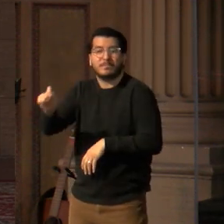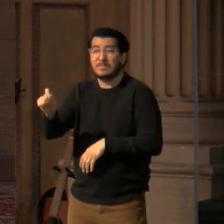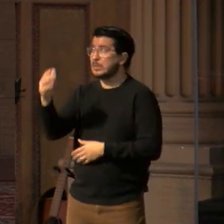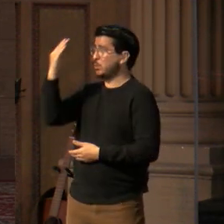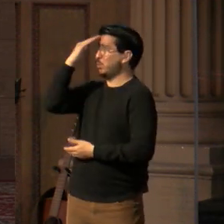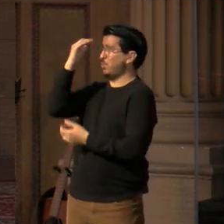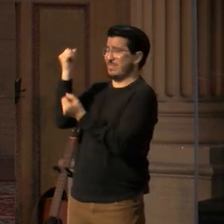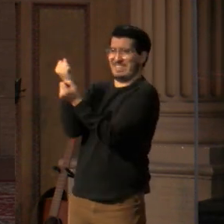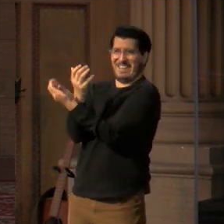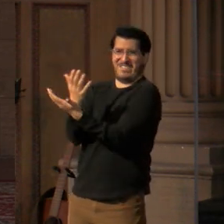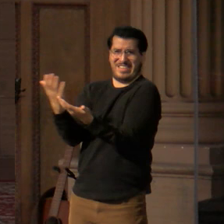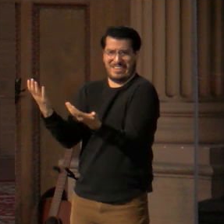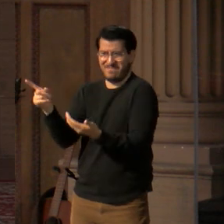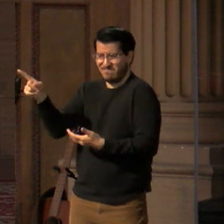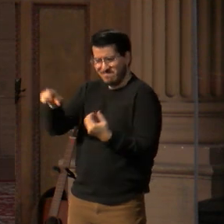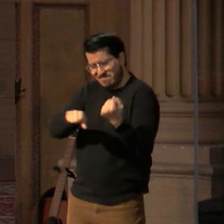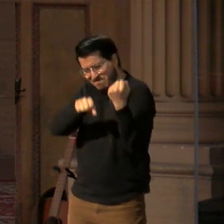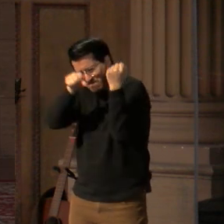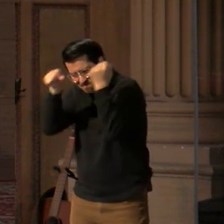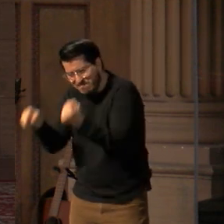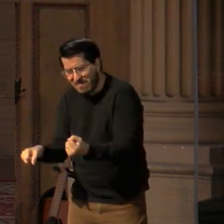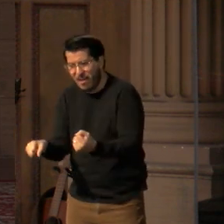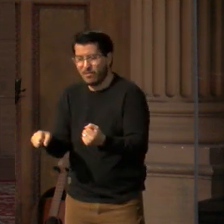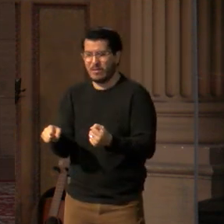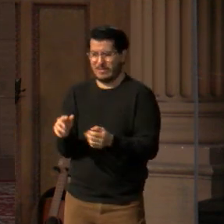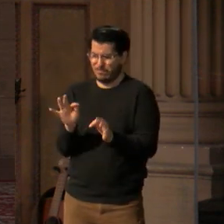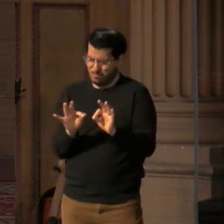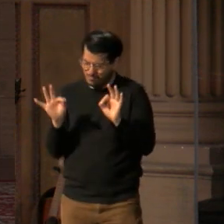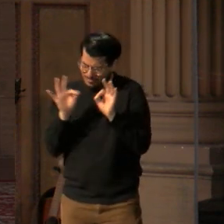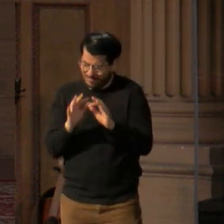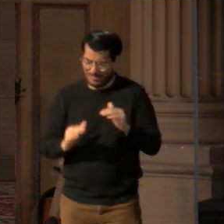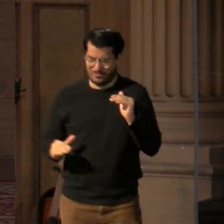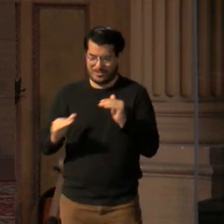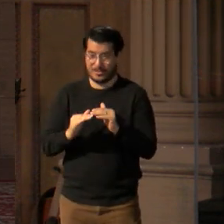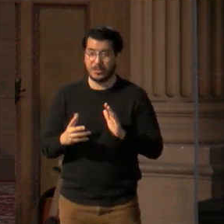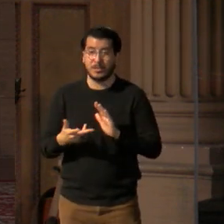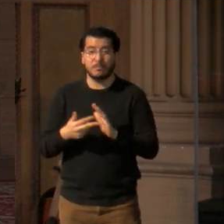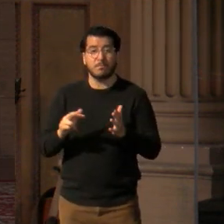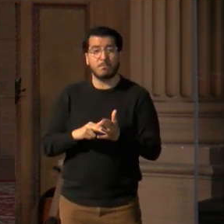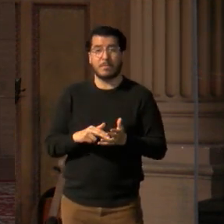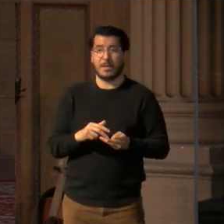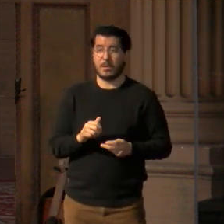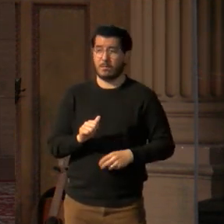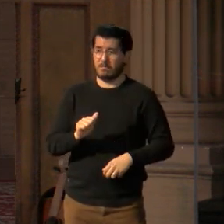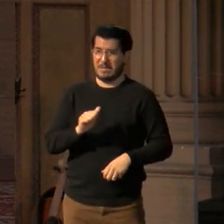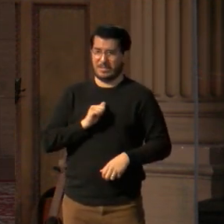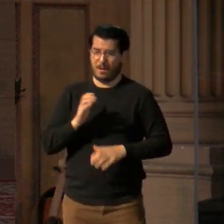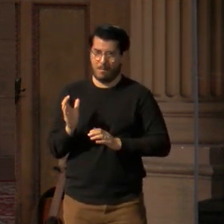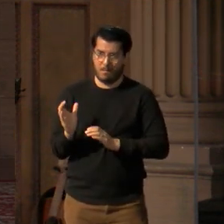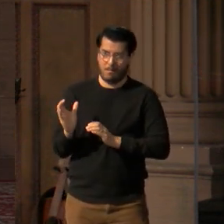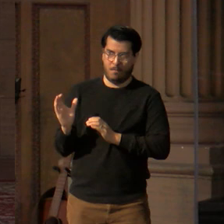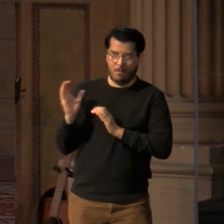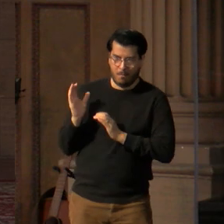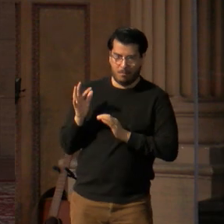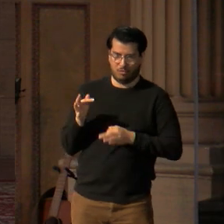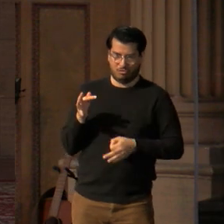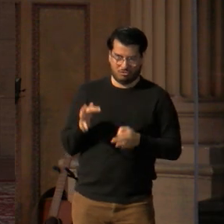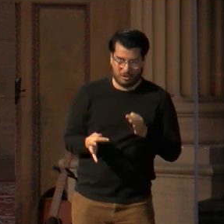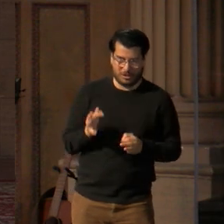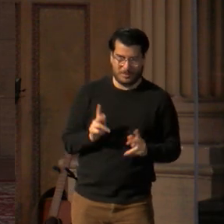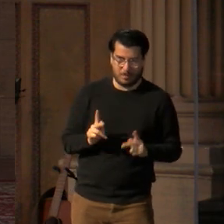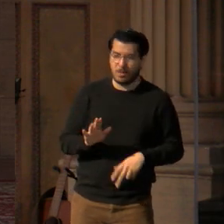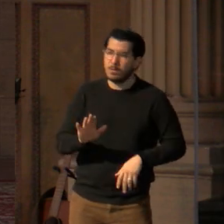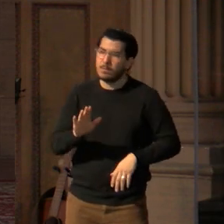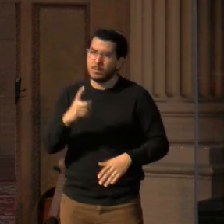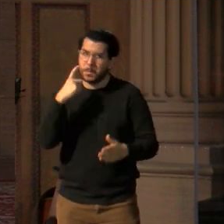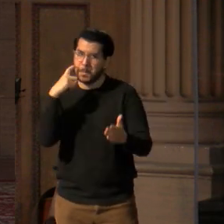He can judge with omnipotence where he can carry out perfect justice, and so we don't have to take all that on ourselves. When we see sin